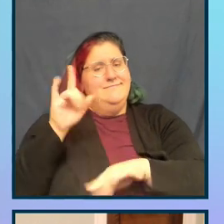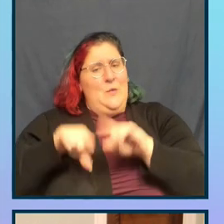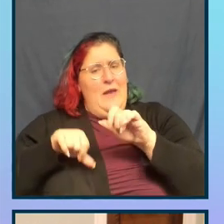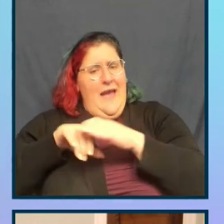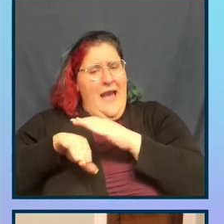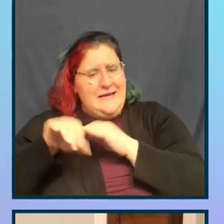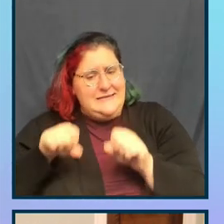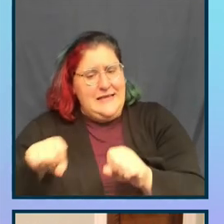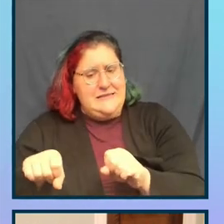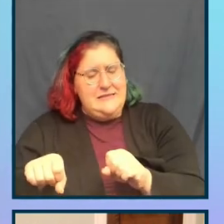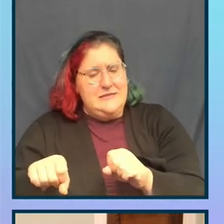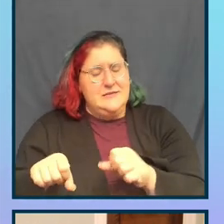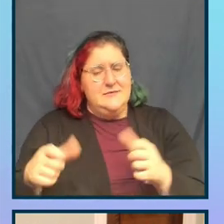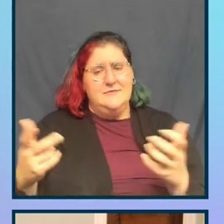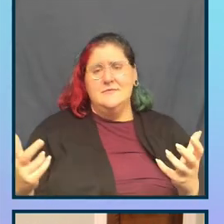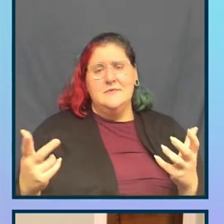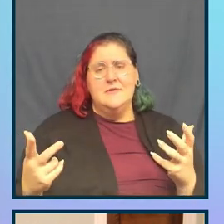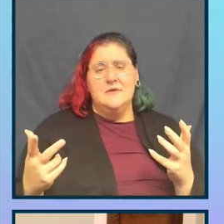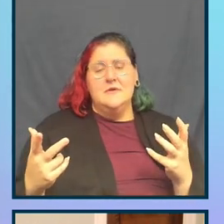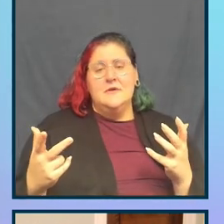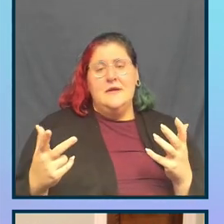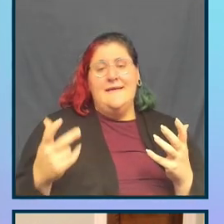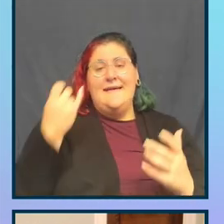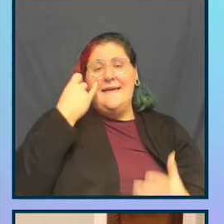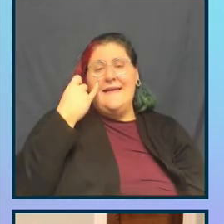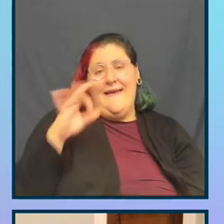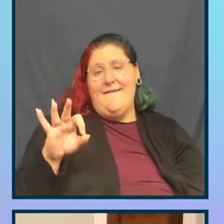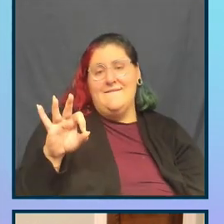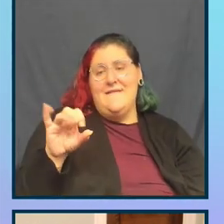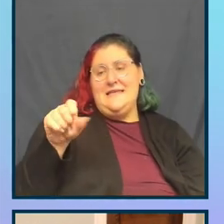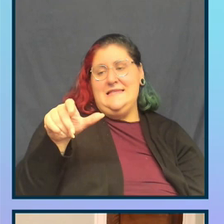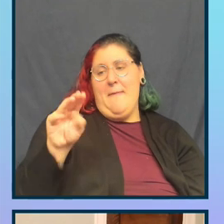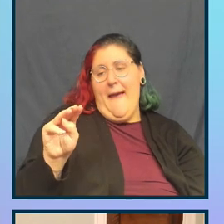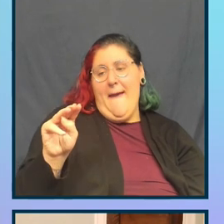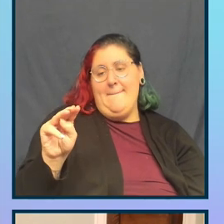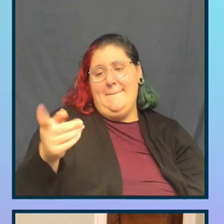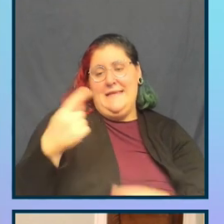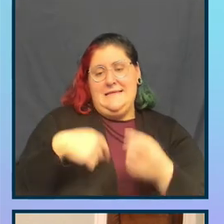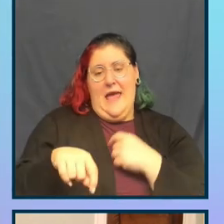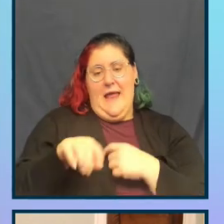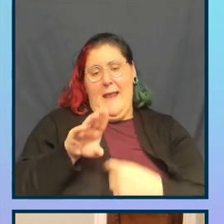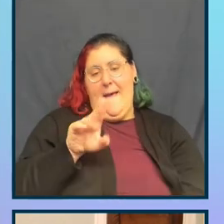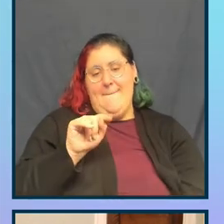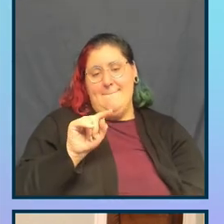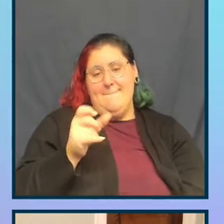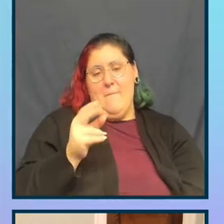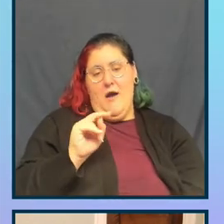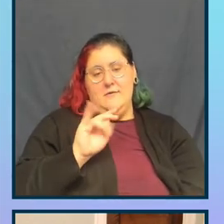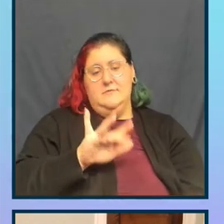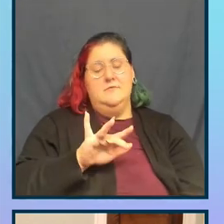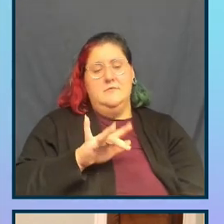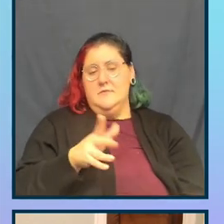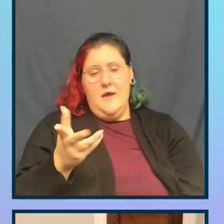technology would know how to make that button interactive for users. That first div should be an H1 or an